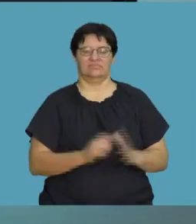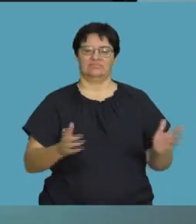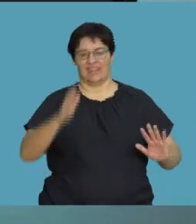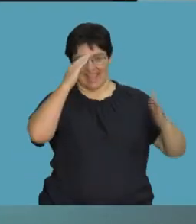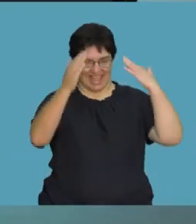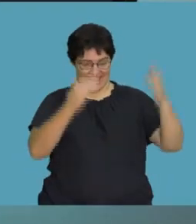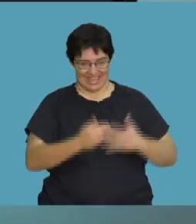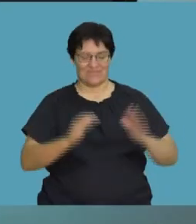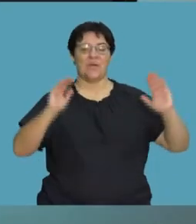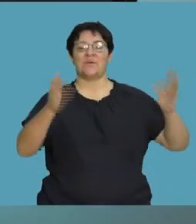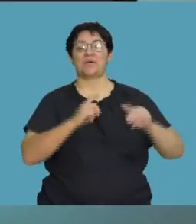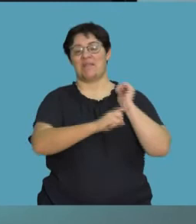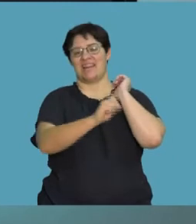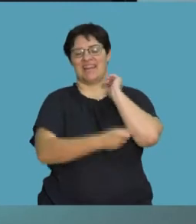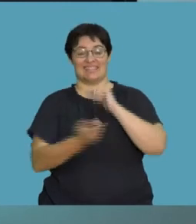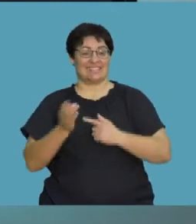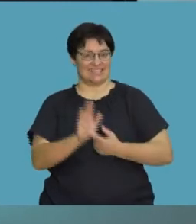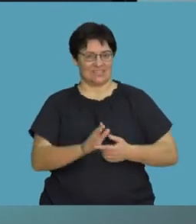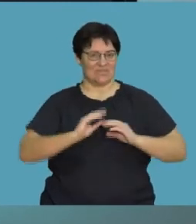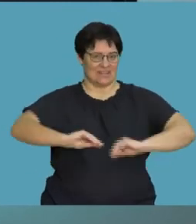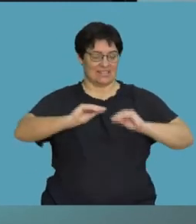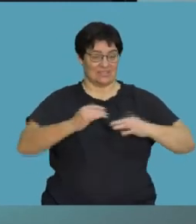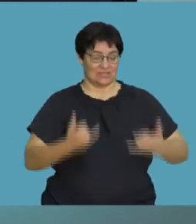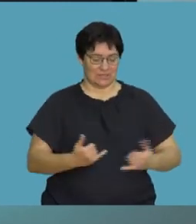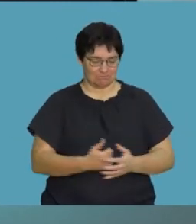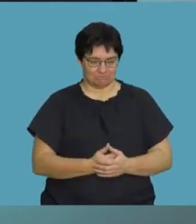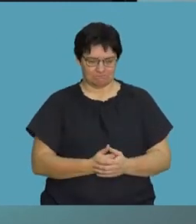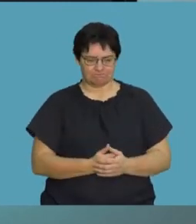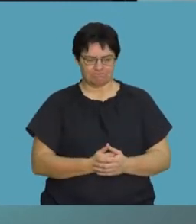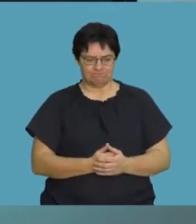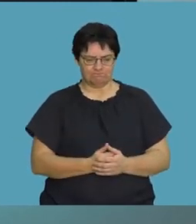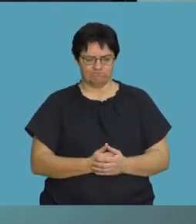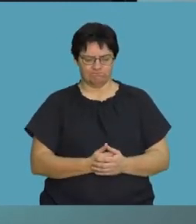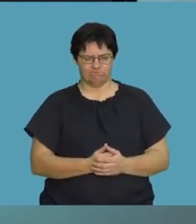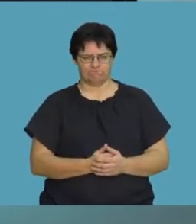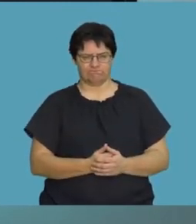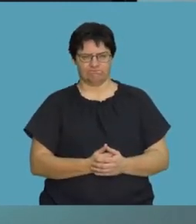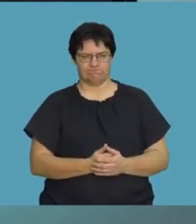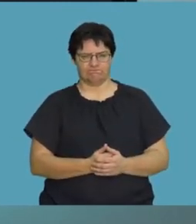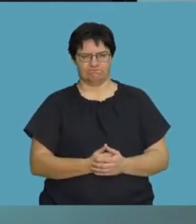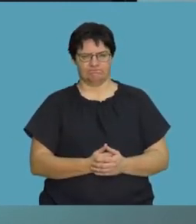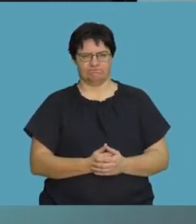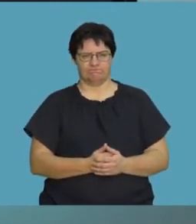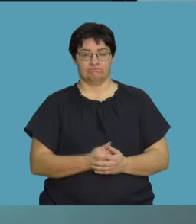Hi guys, welcome to the last segment of our lesson for today. So we've been looking at